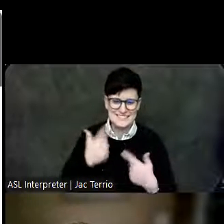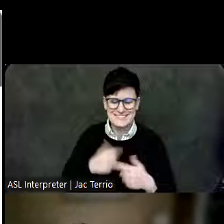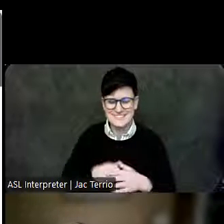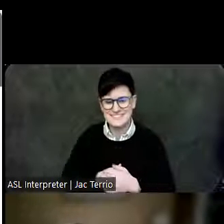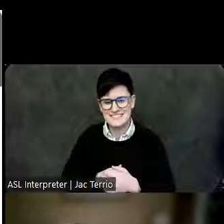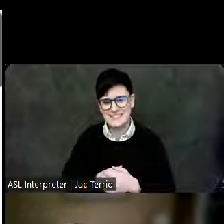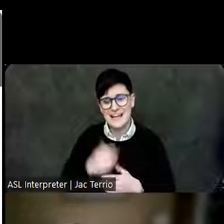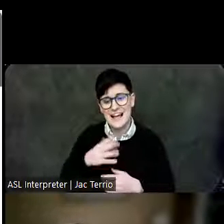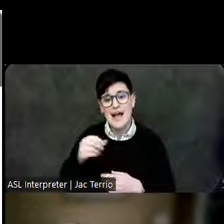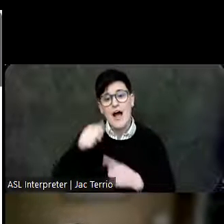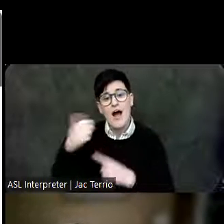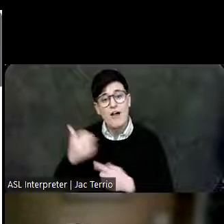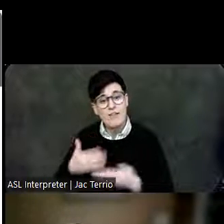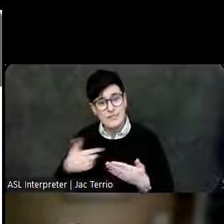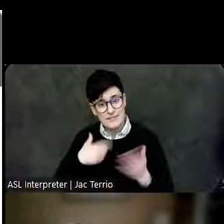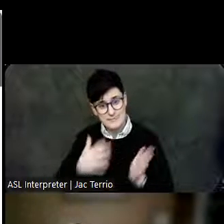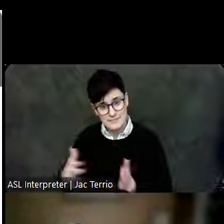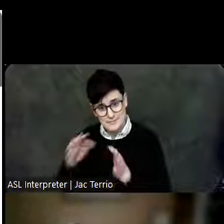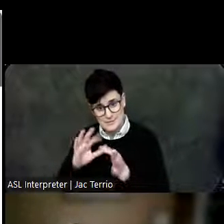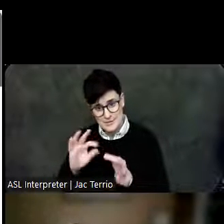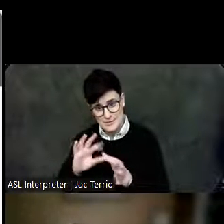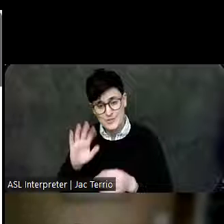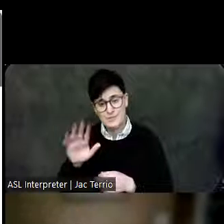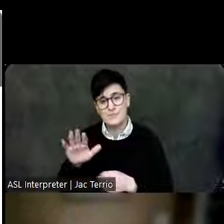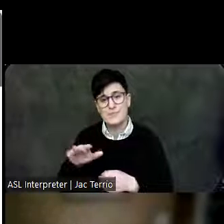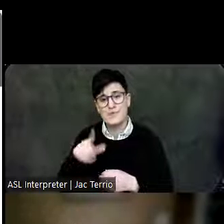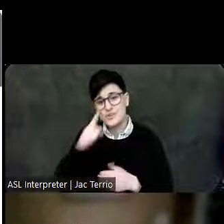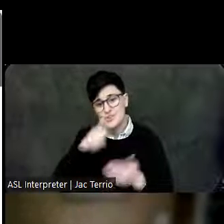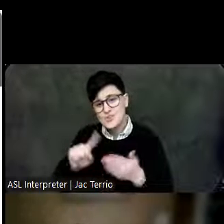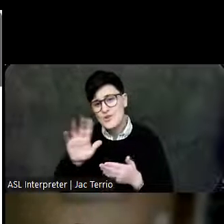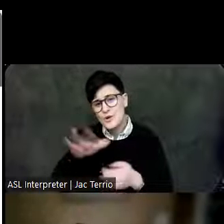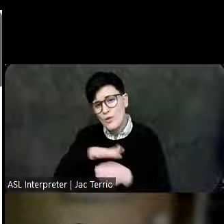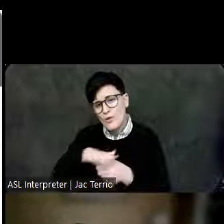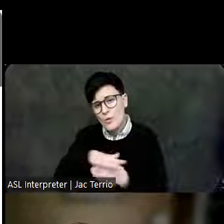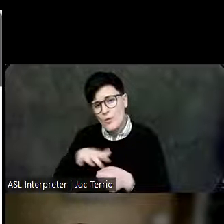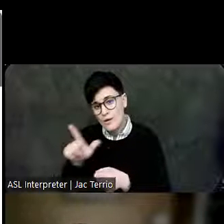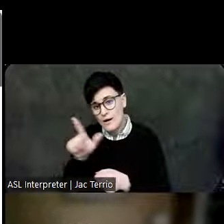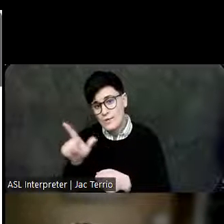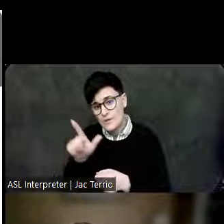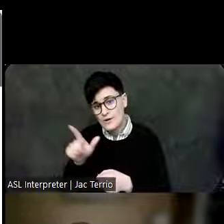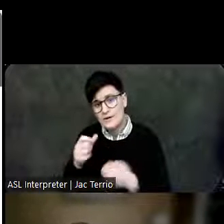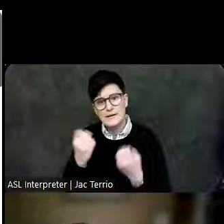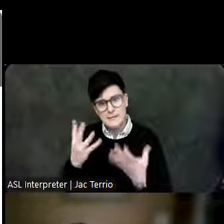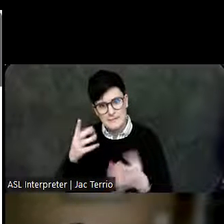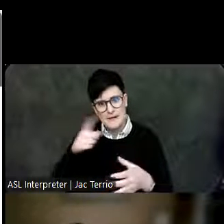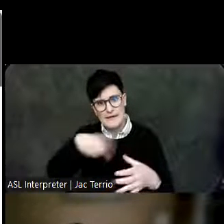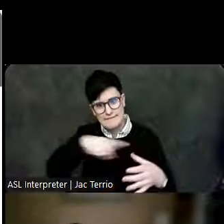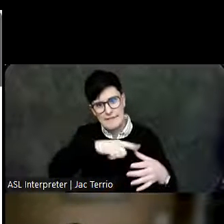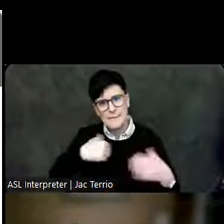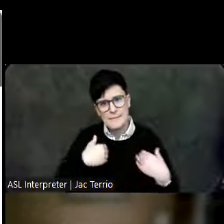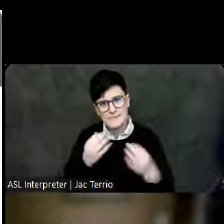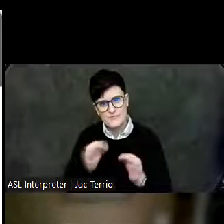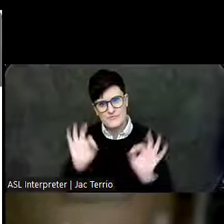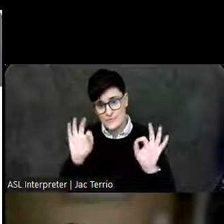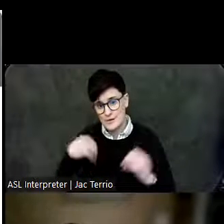Oh, the other thing I was going to mention too is check your local library, because many of them have free passes to Mhm.